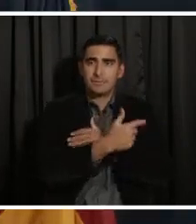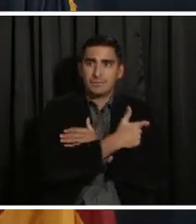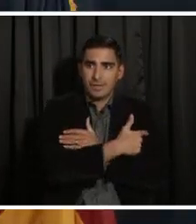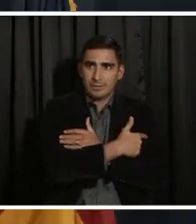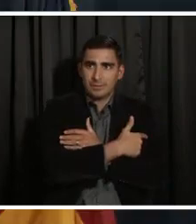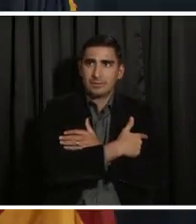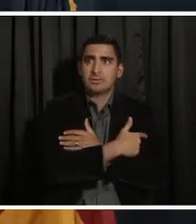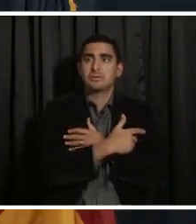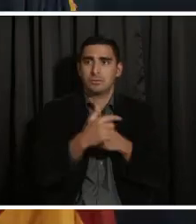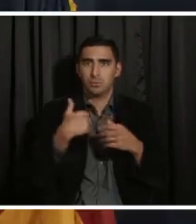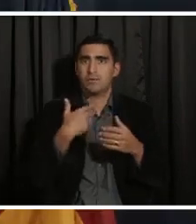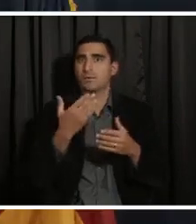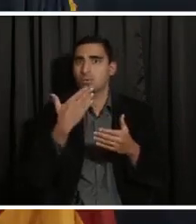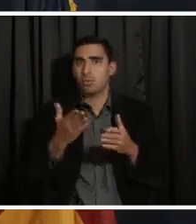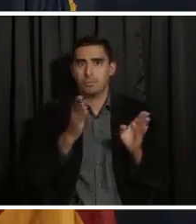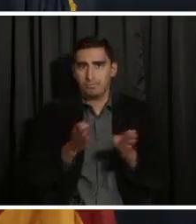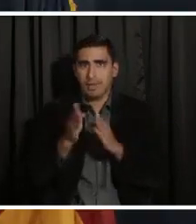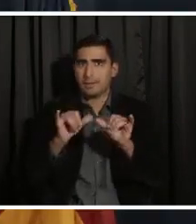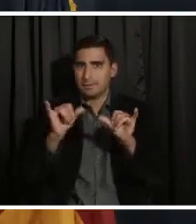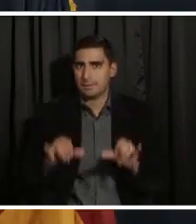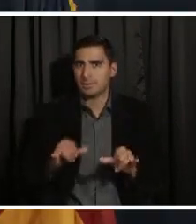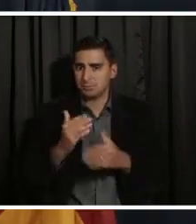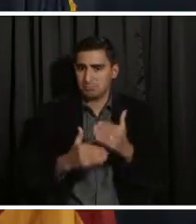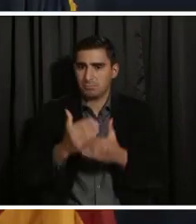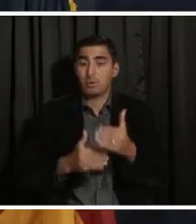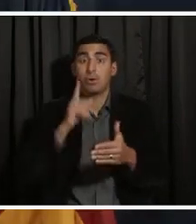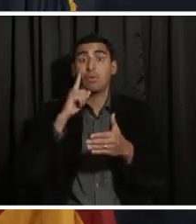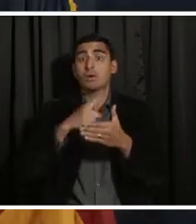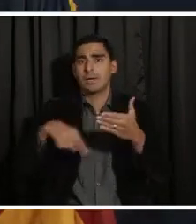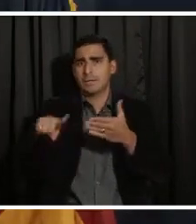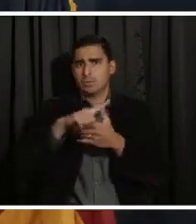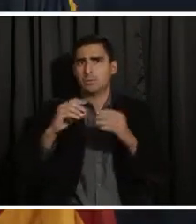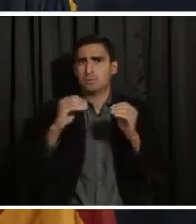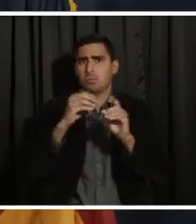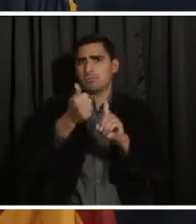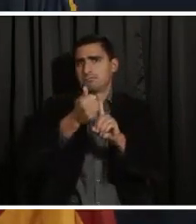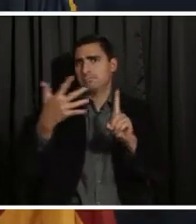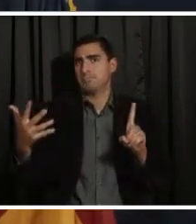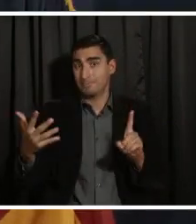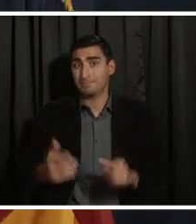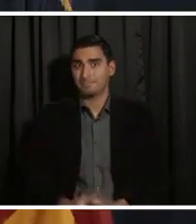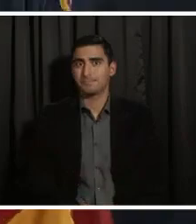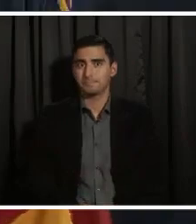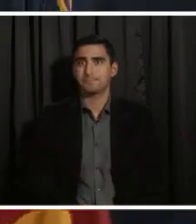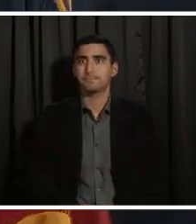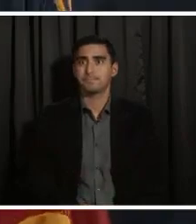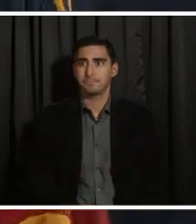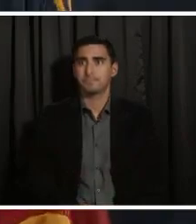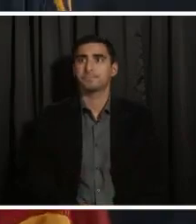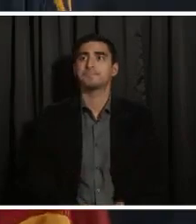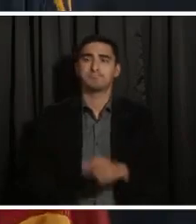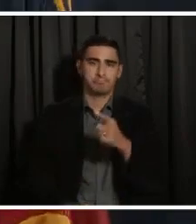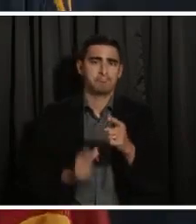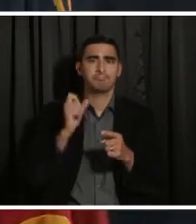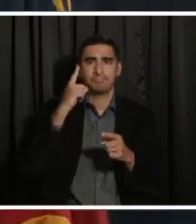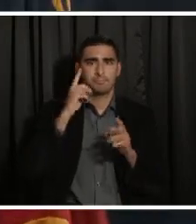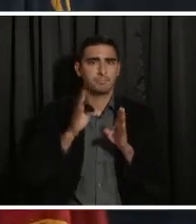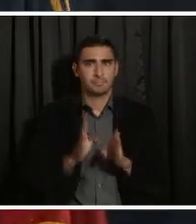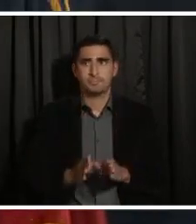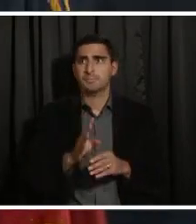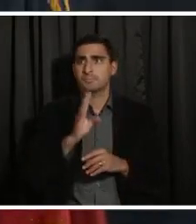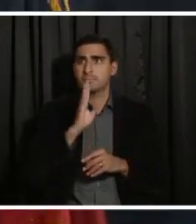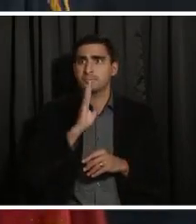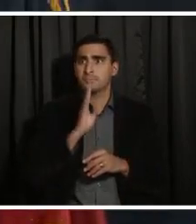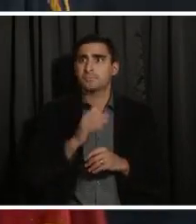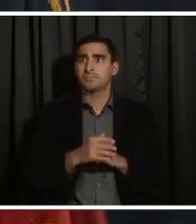robust planning process underway, and we'll provide more information on that next week. So, yeah, in answer to your question, I've had the